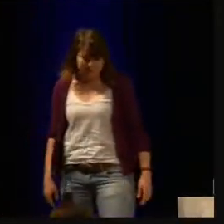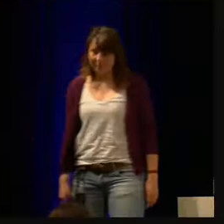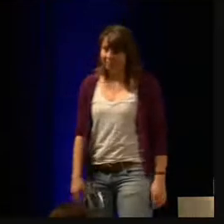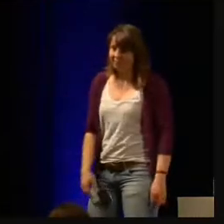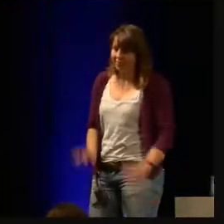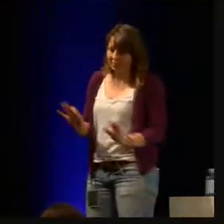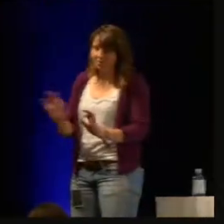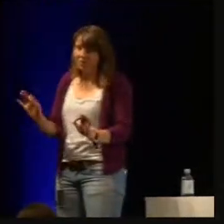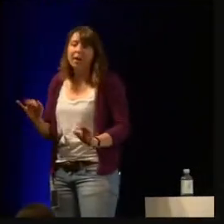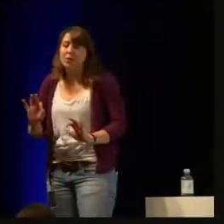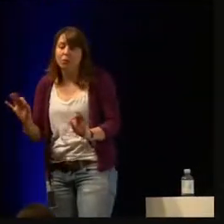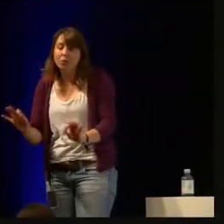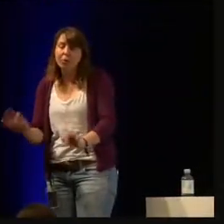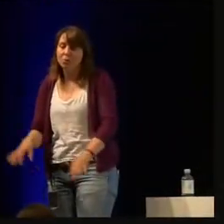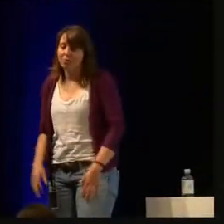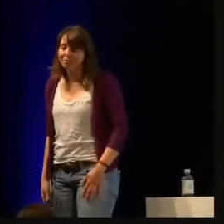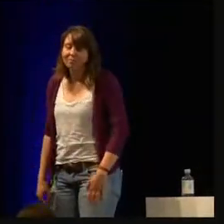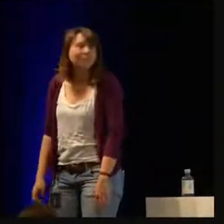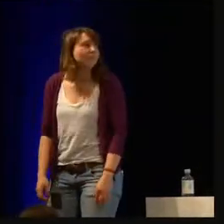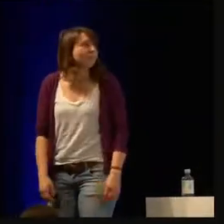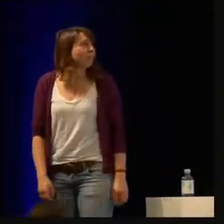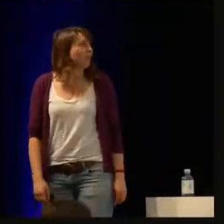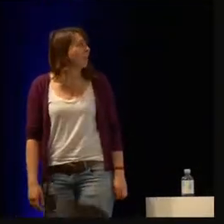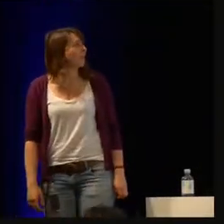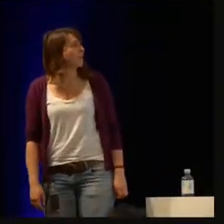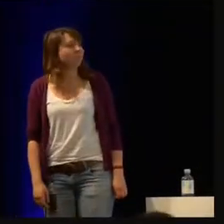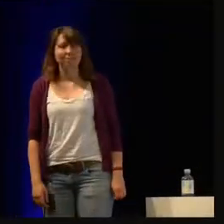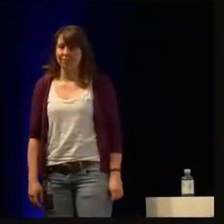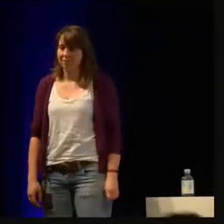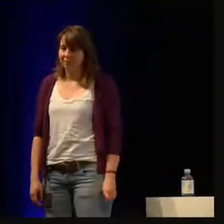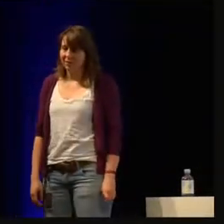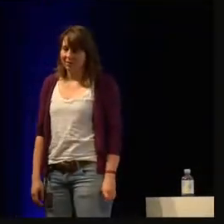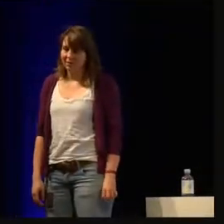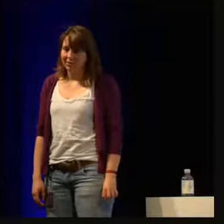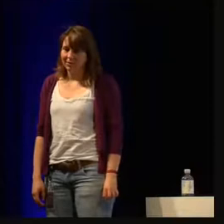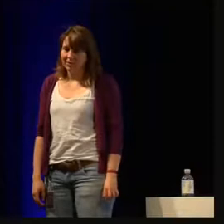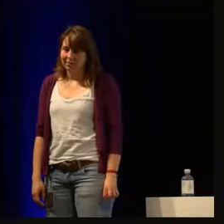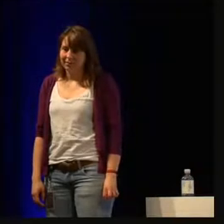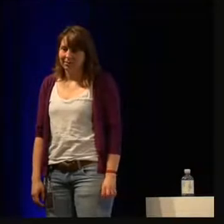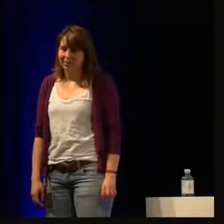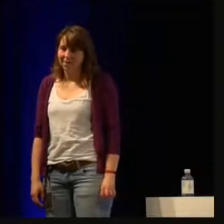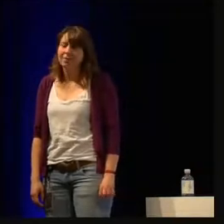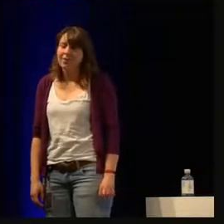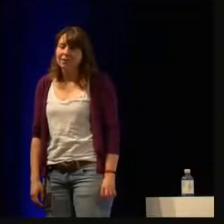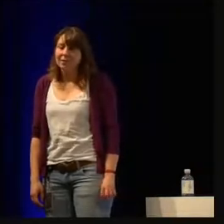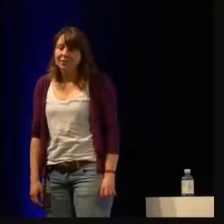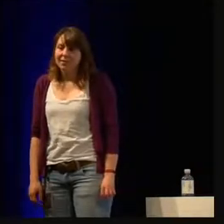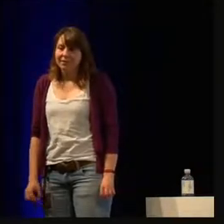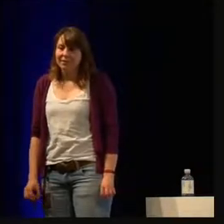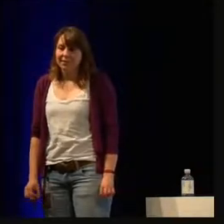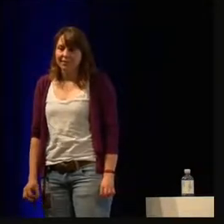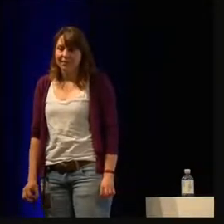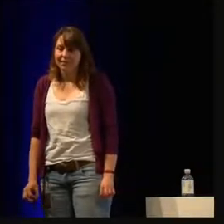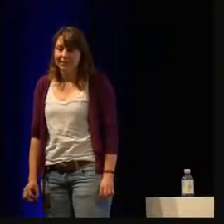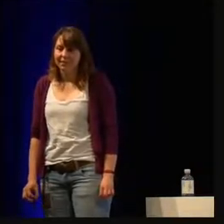morning. Welcome to our talk, how artificial intelligence is impacting our daily